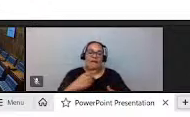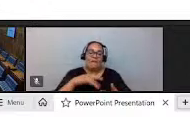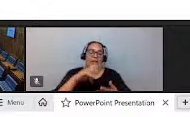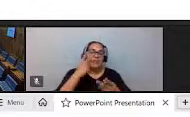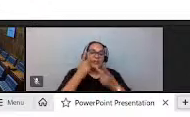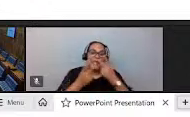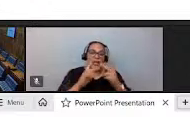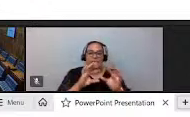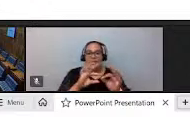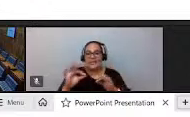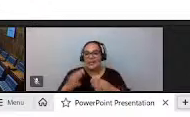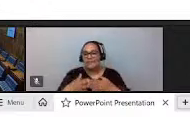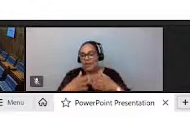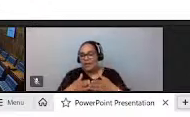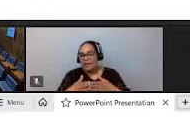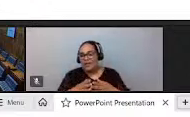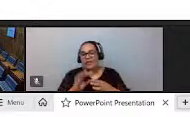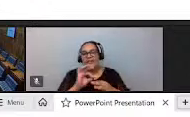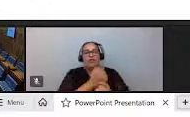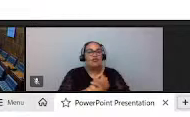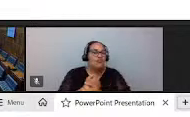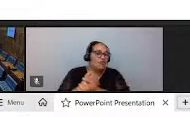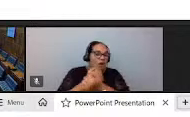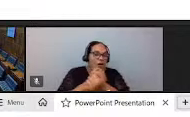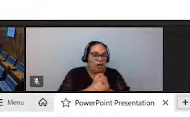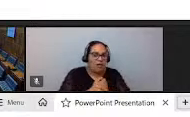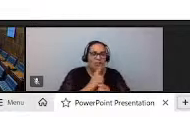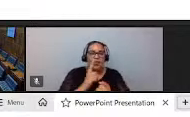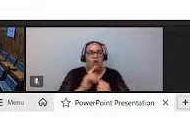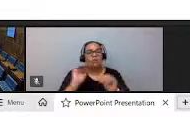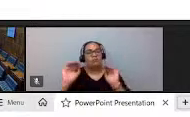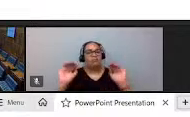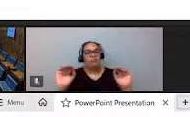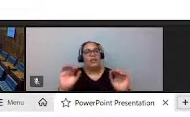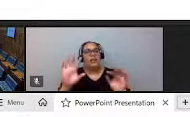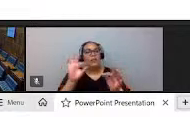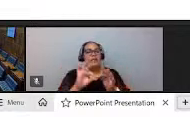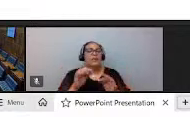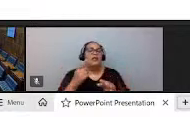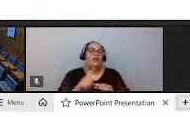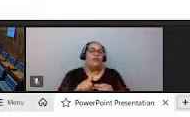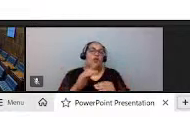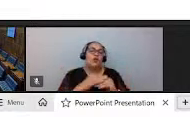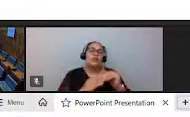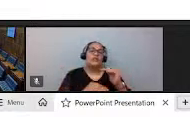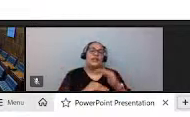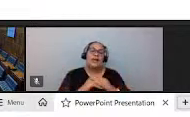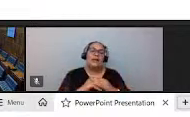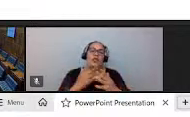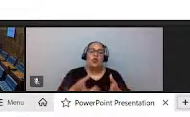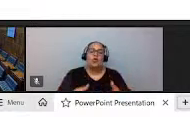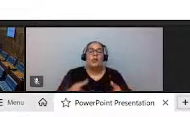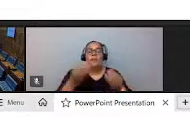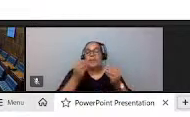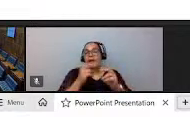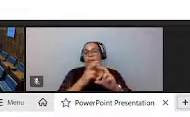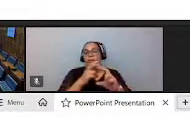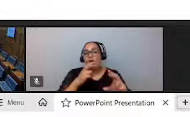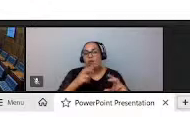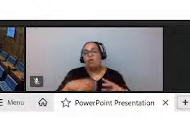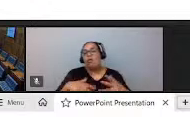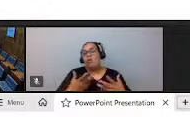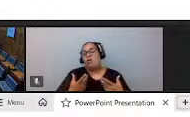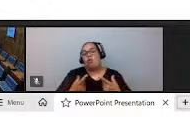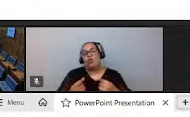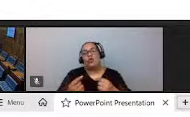of those vessels uh those trucks that are then called particularly for Stacks either to come and pick up cargo or then